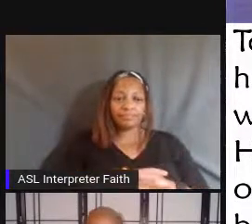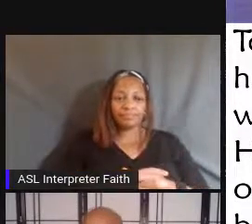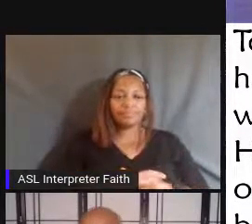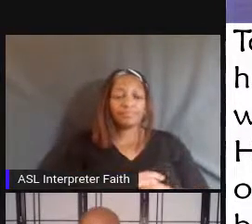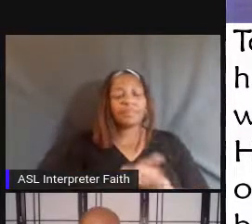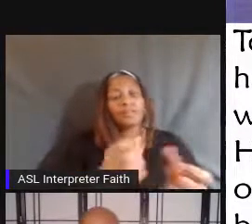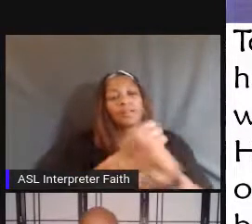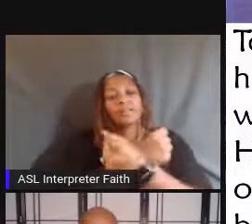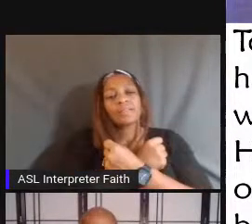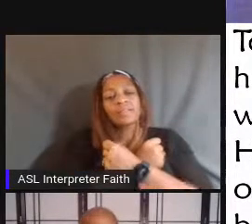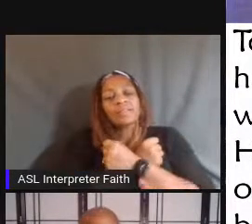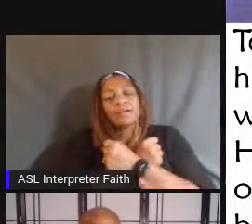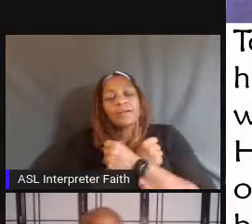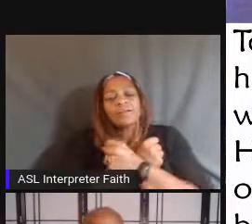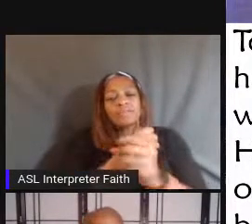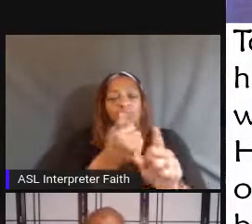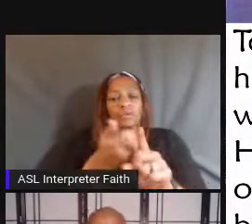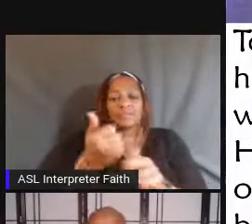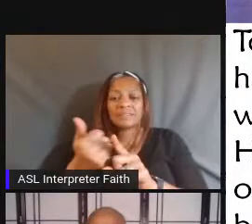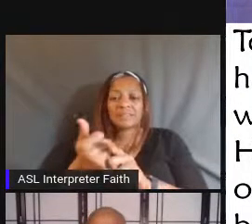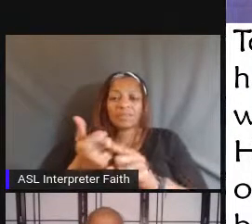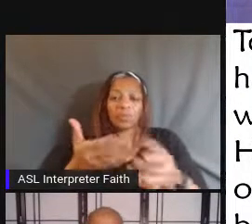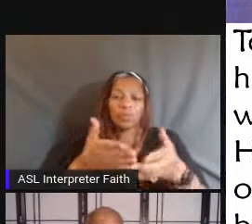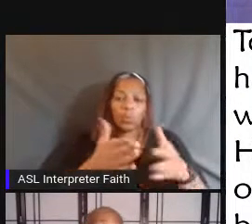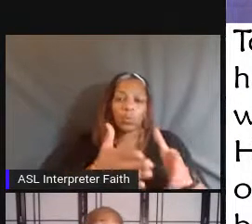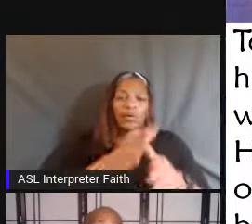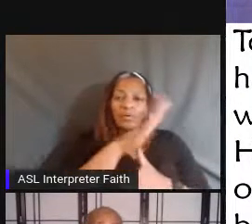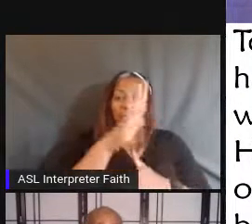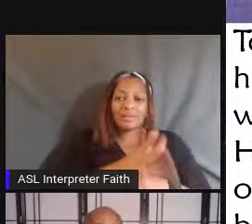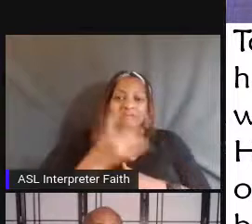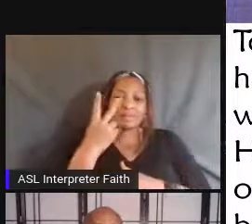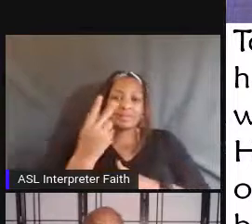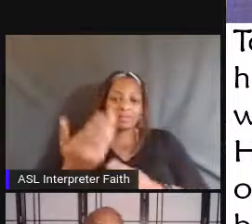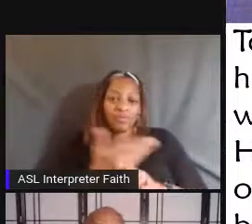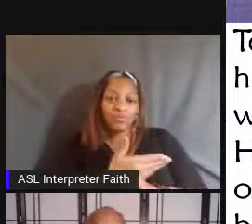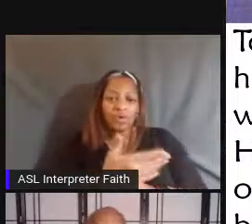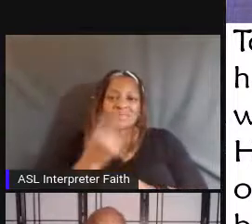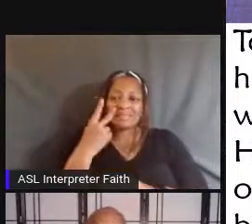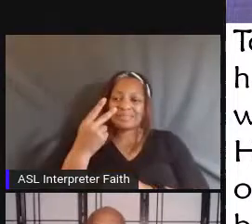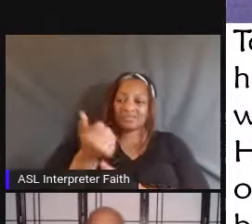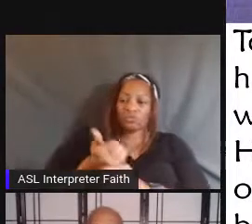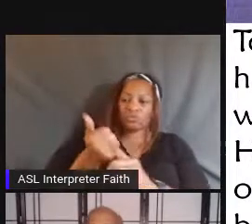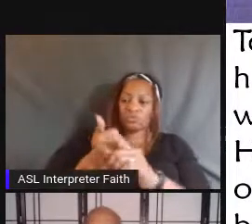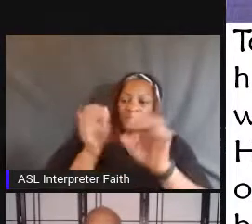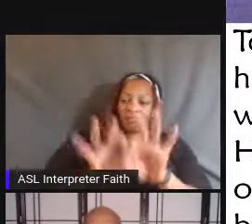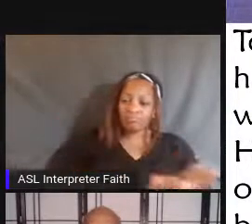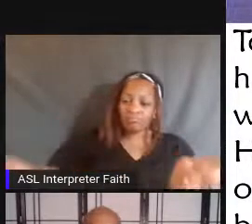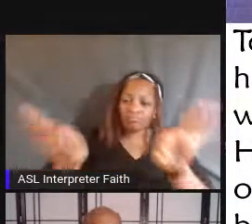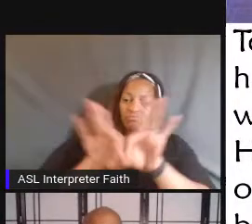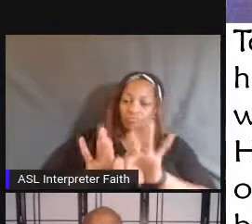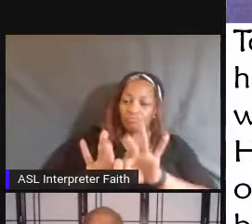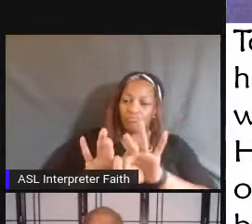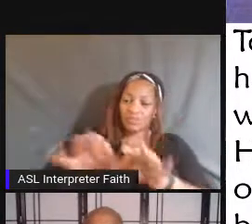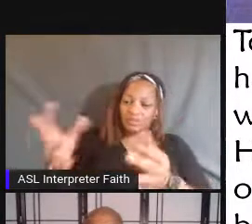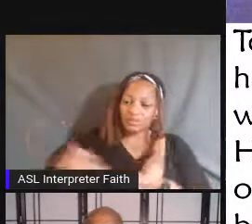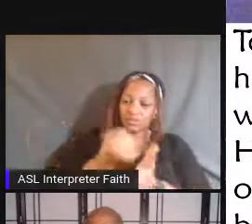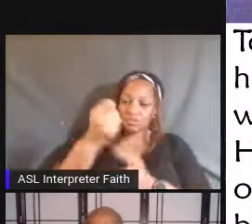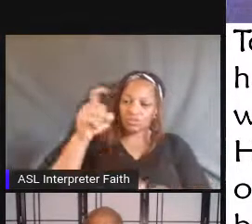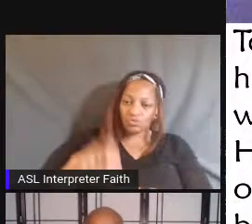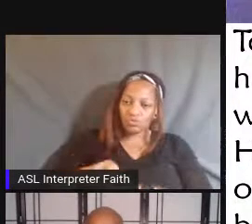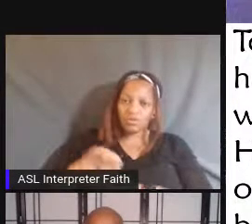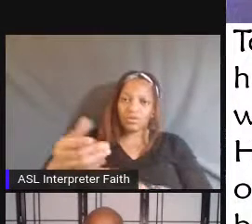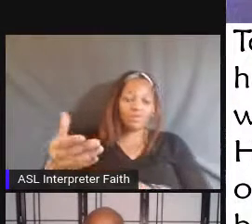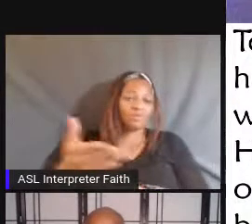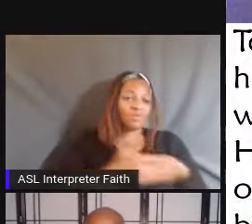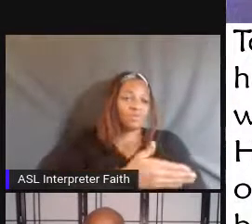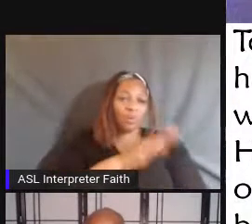Love yourself in a way that you never have before. See yourself as valid and worthy and deserving in a way that you never have